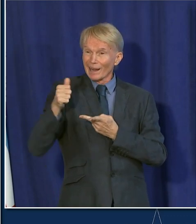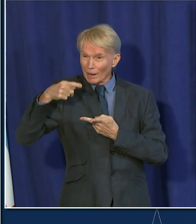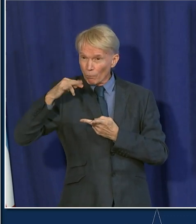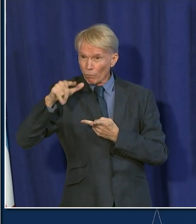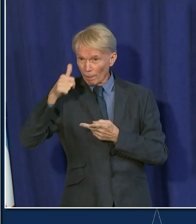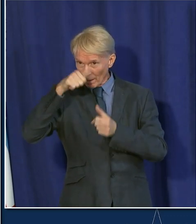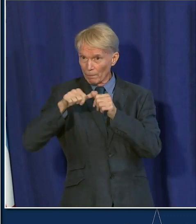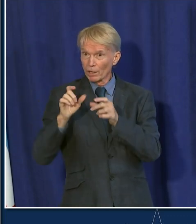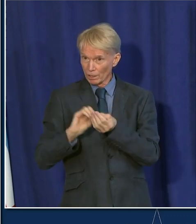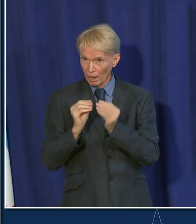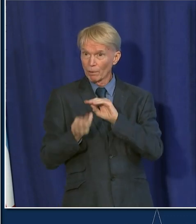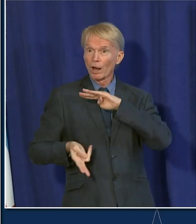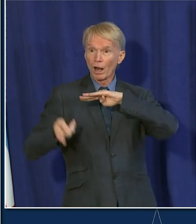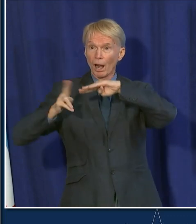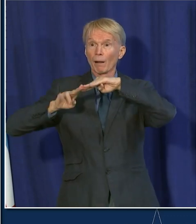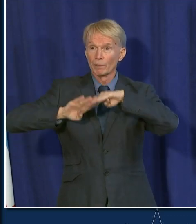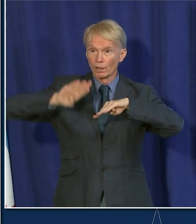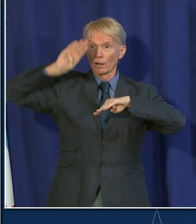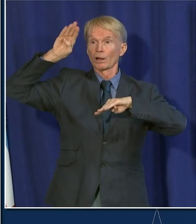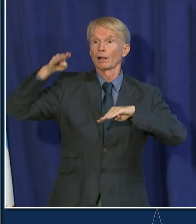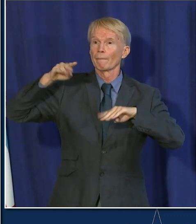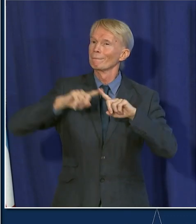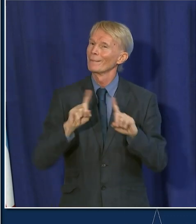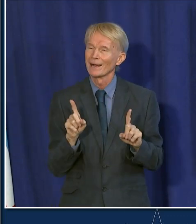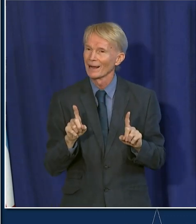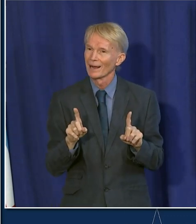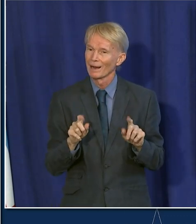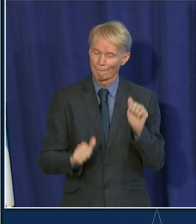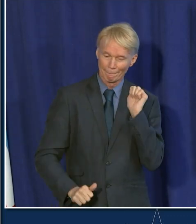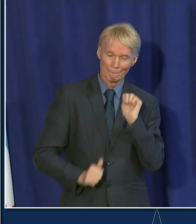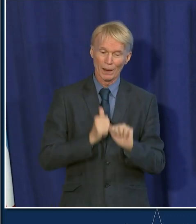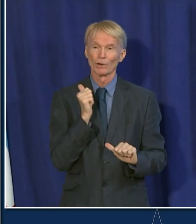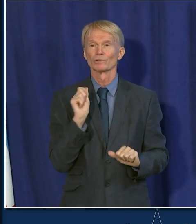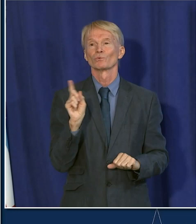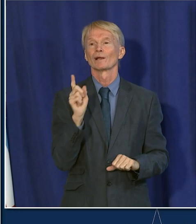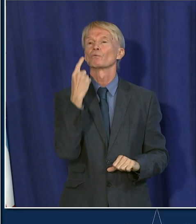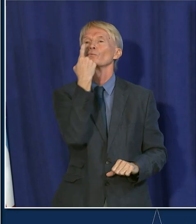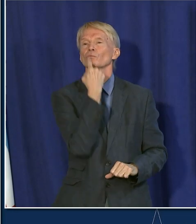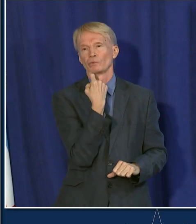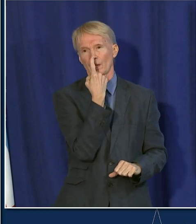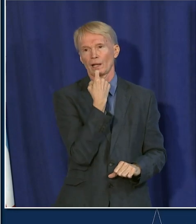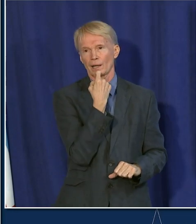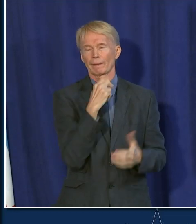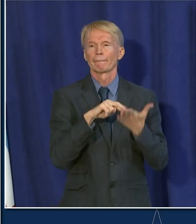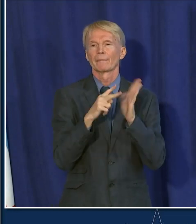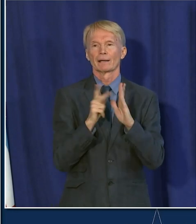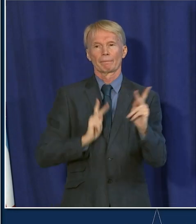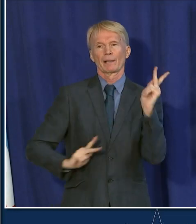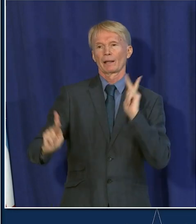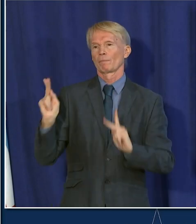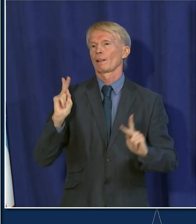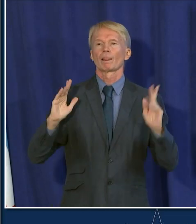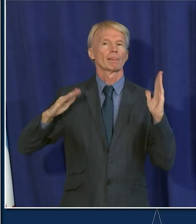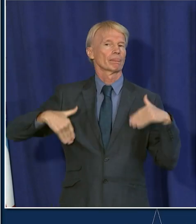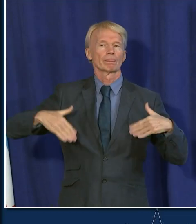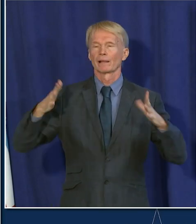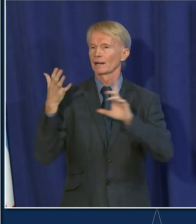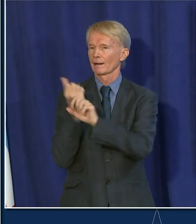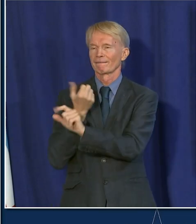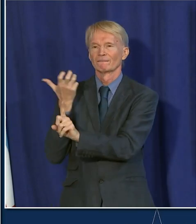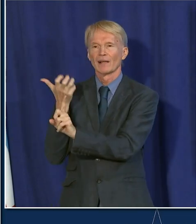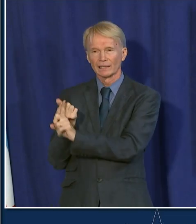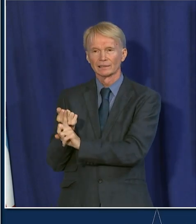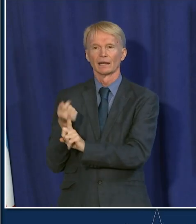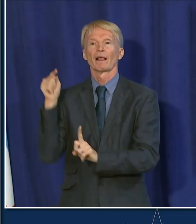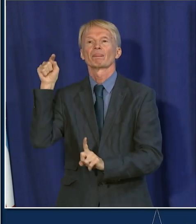the numbers went up a little bit. But the huge majority were in red there in the cases of people who are unvaccinated.